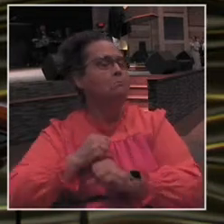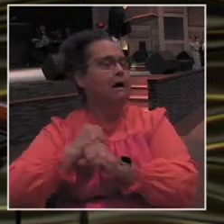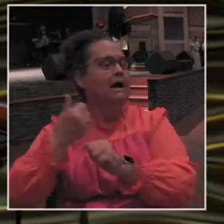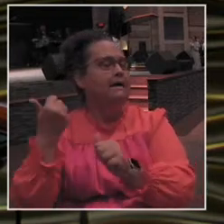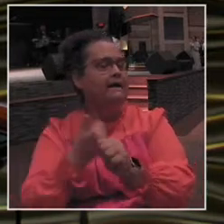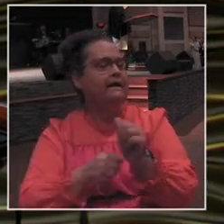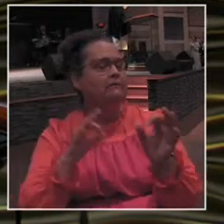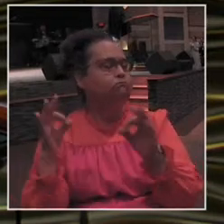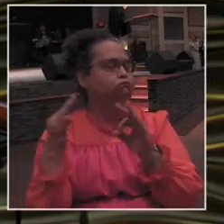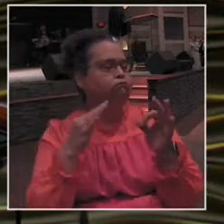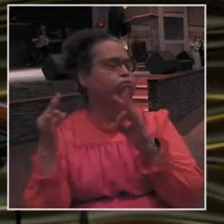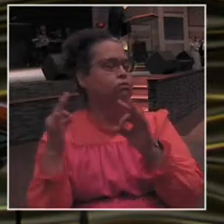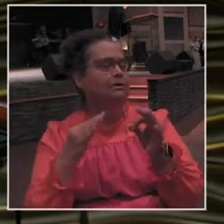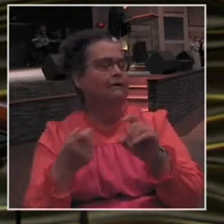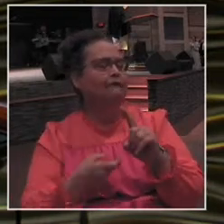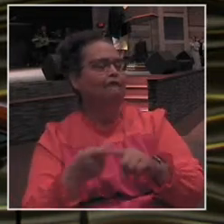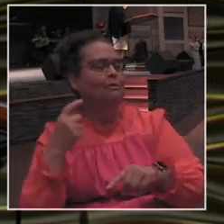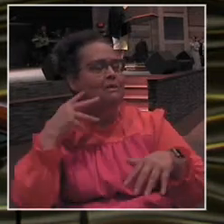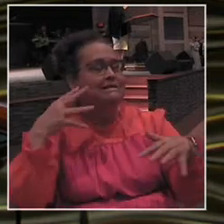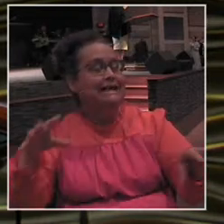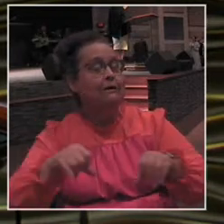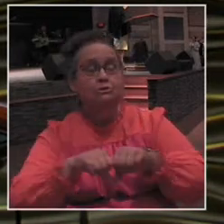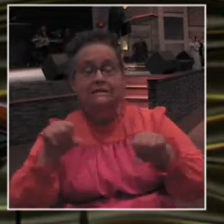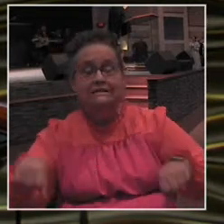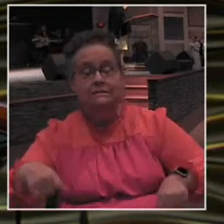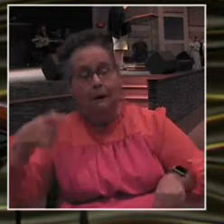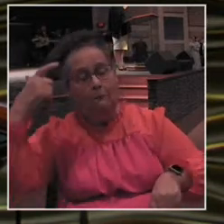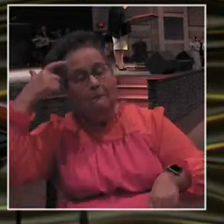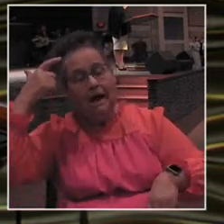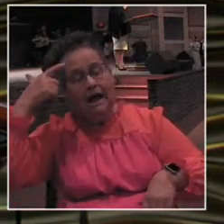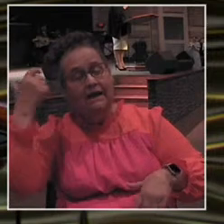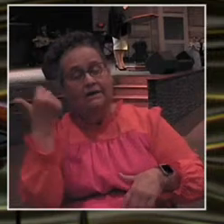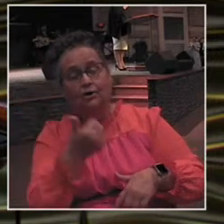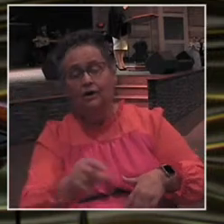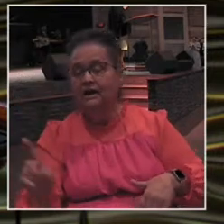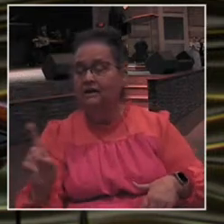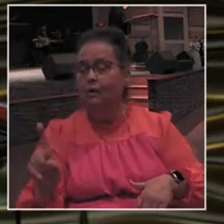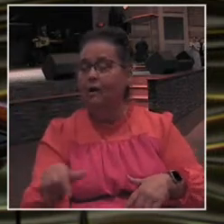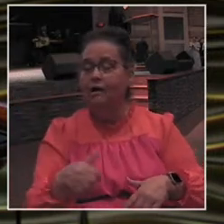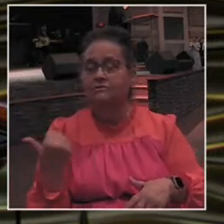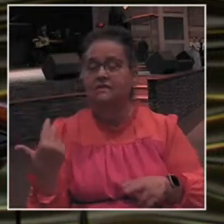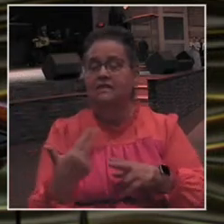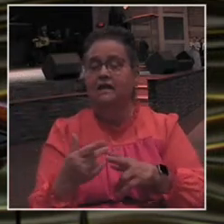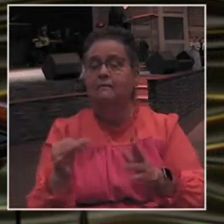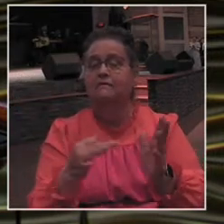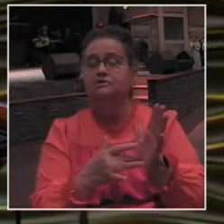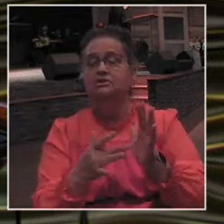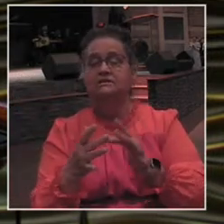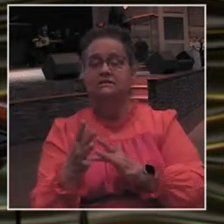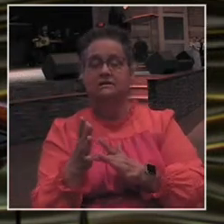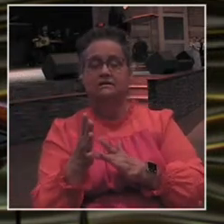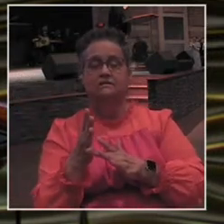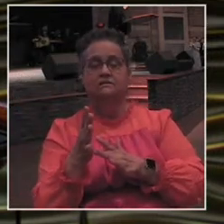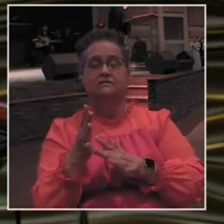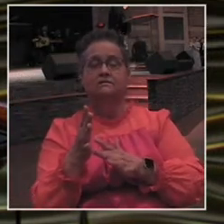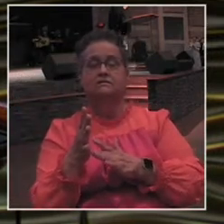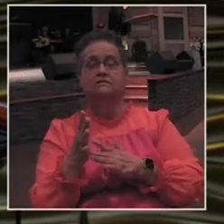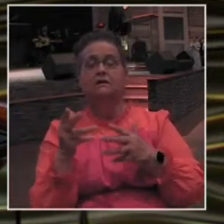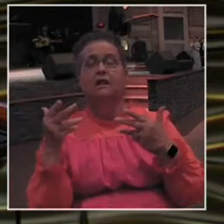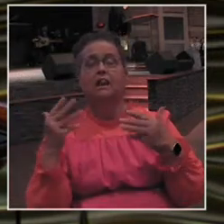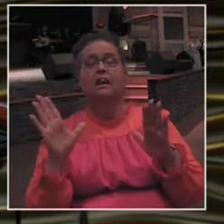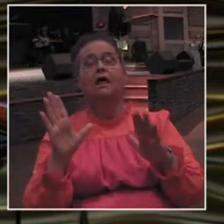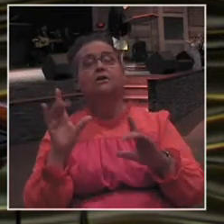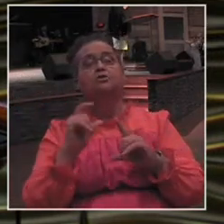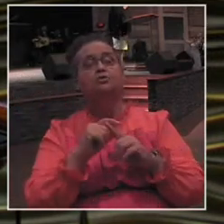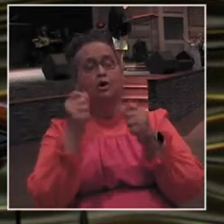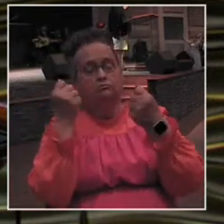to come through the sound system, that might come through our mind or anywhere else in the name of Jesus. Lord, and let your word go